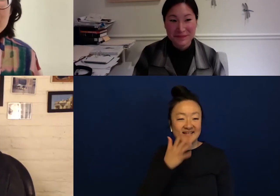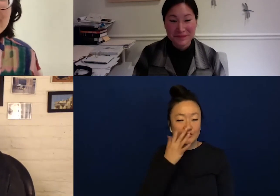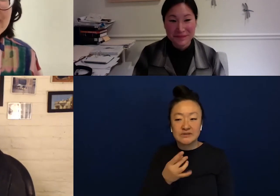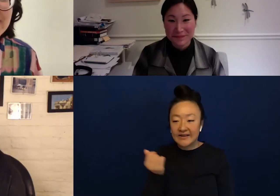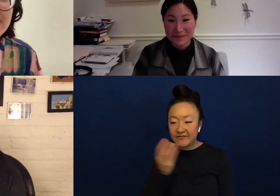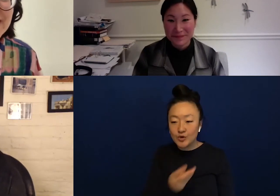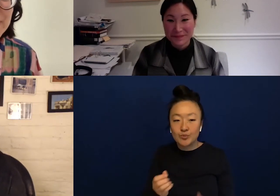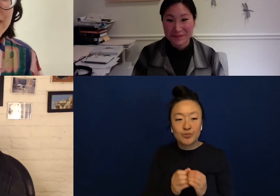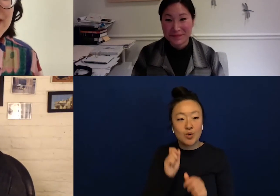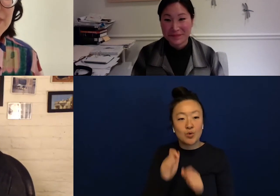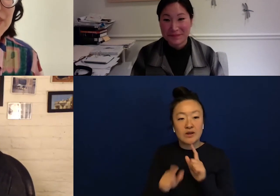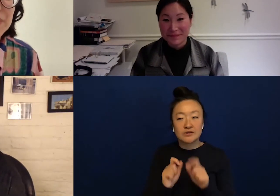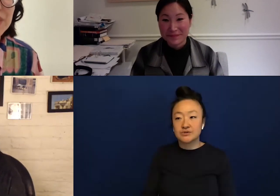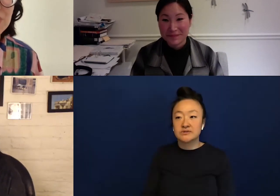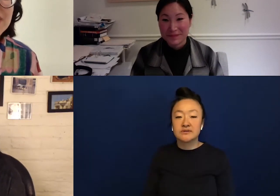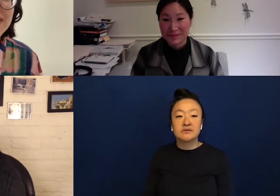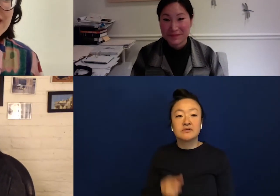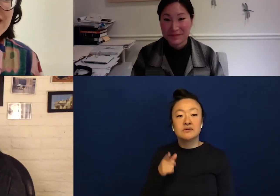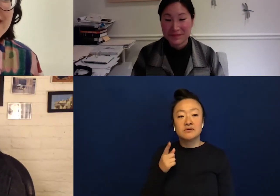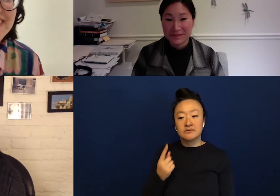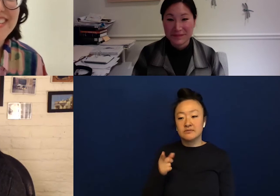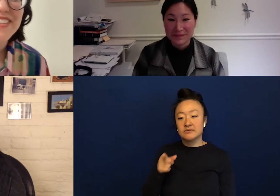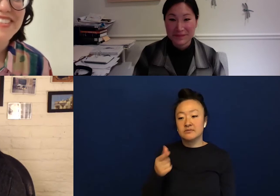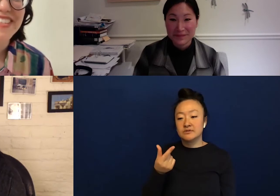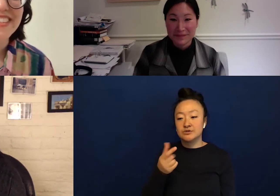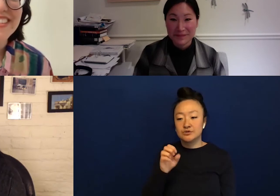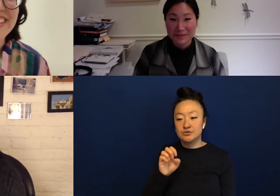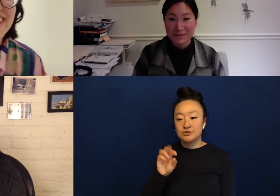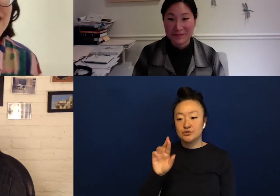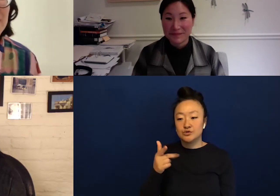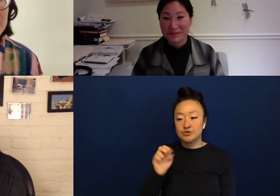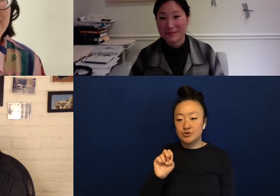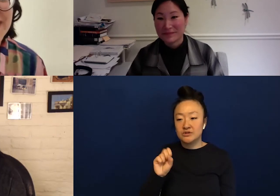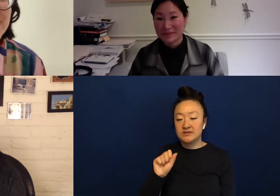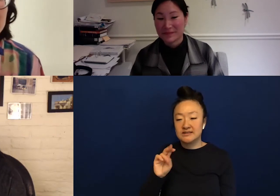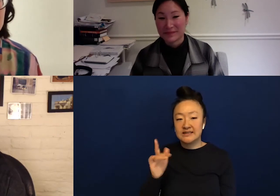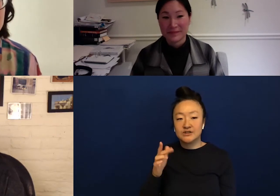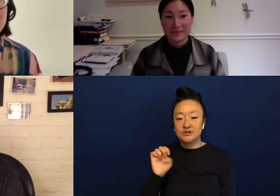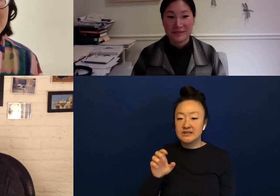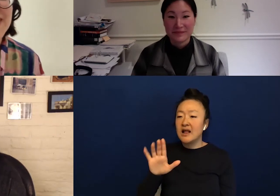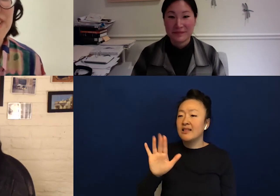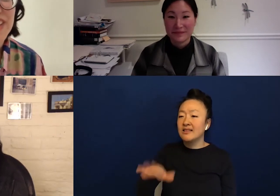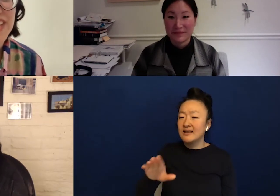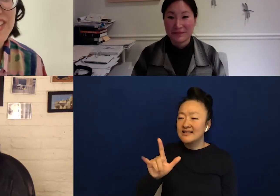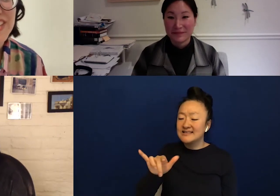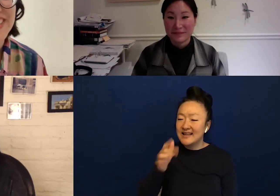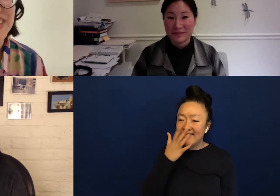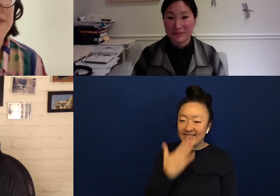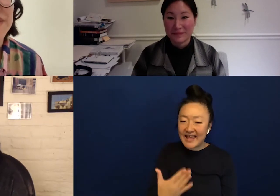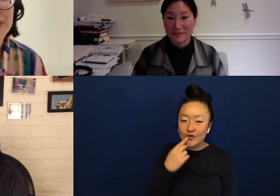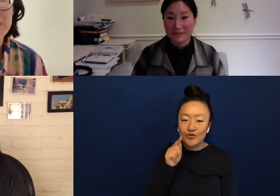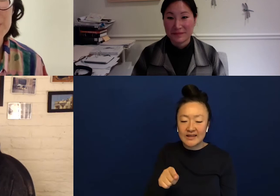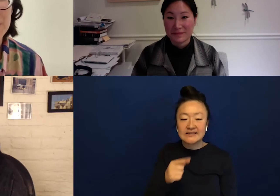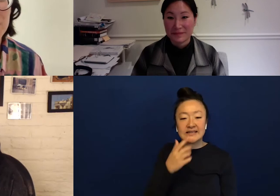more questions. This one is from George Sanchez. It says, Lisa, thank you for this. So interesting to consider the